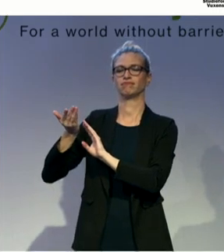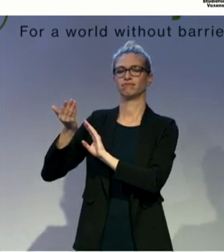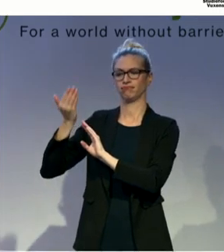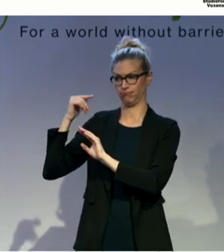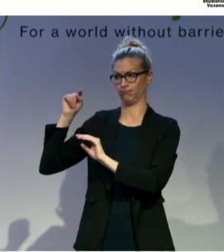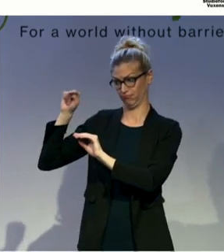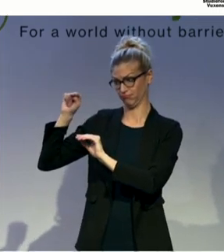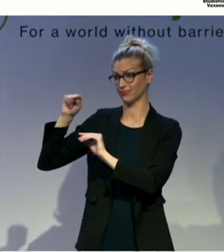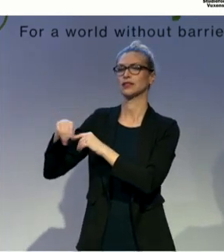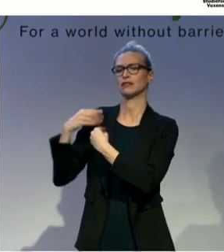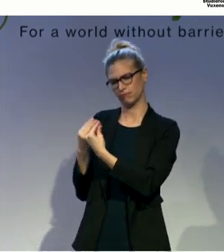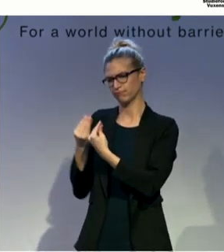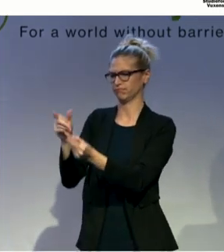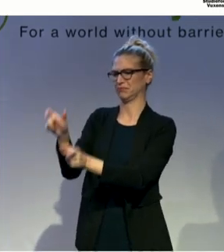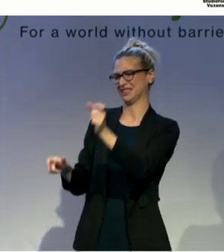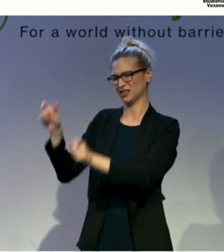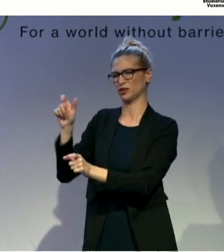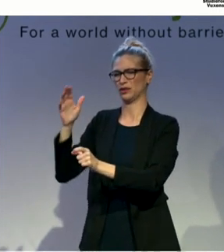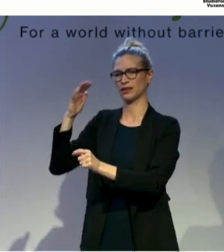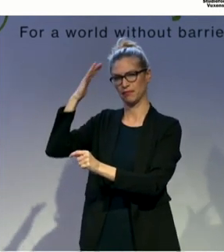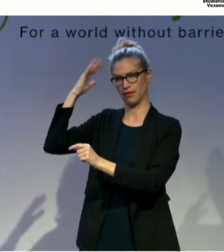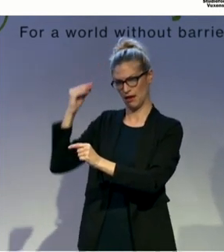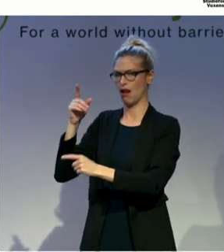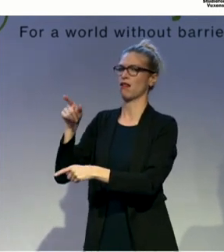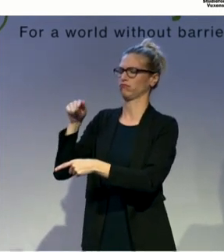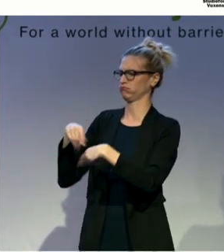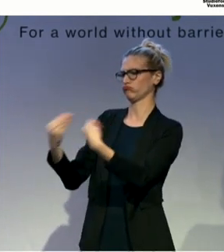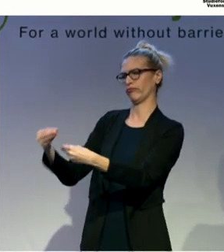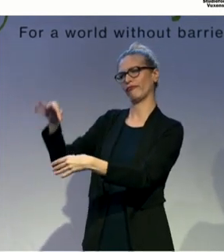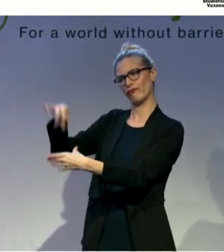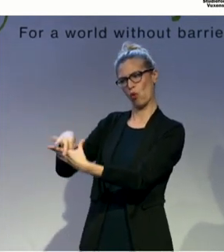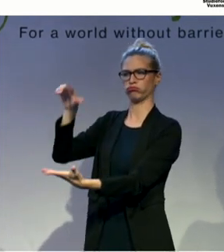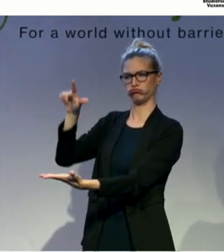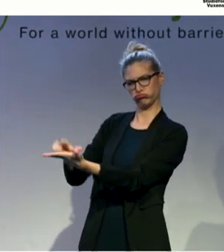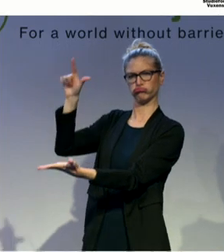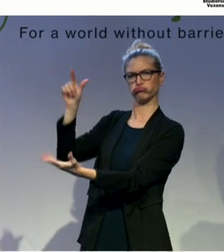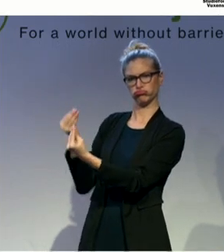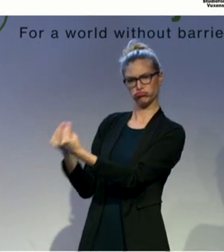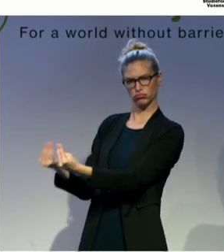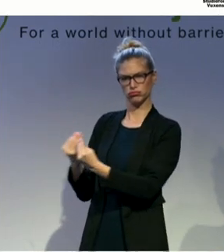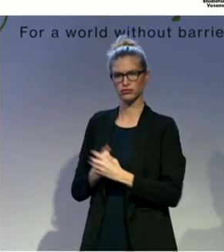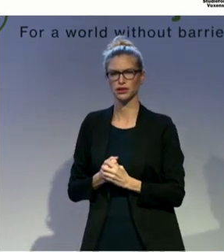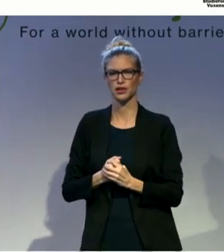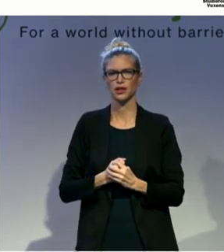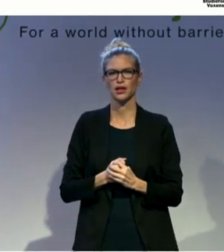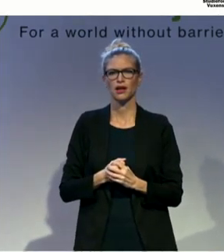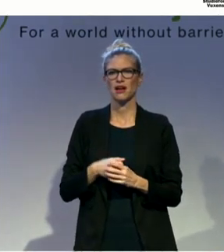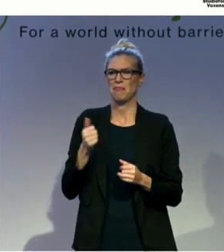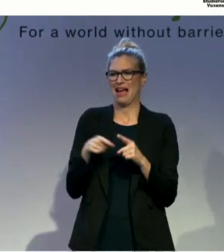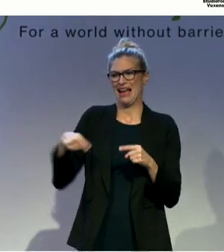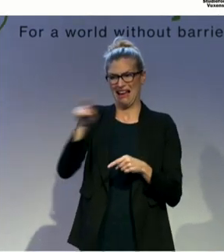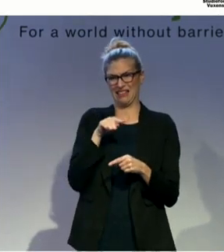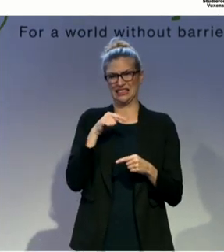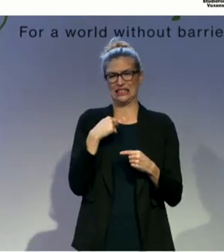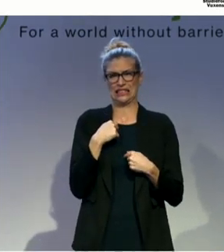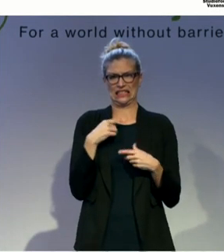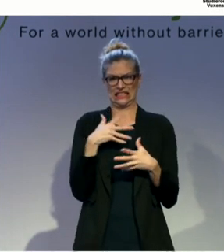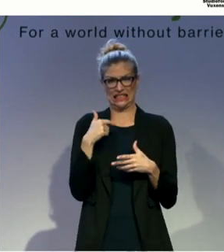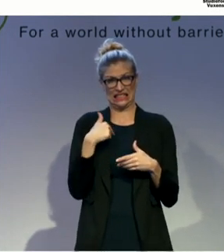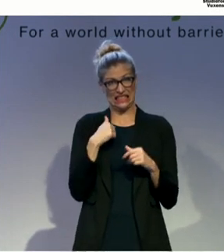groups. Fear of doing mistakes, fear of being treated badly, and also that